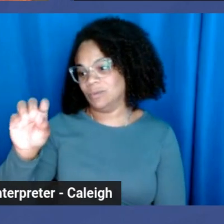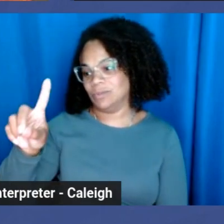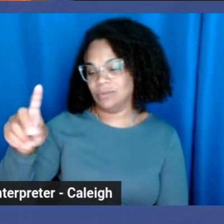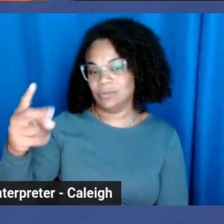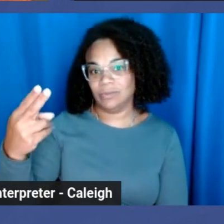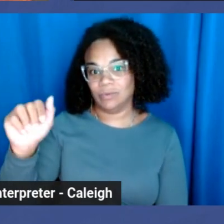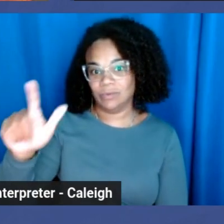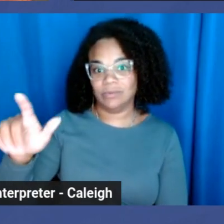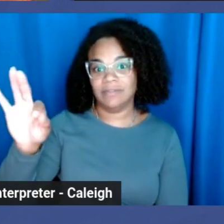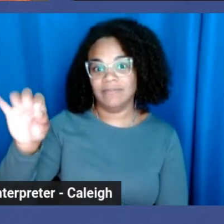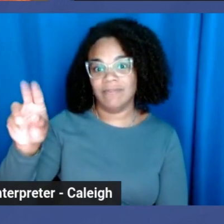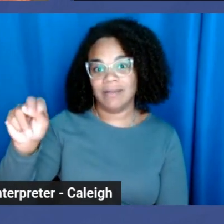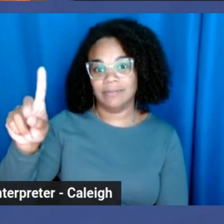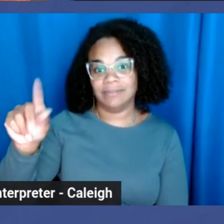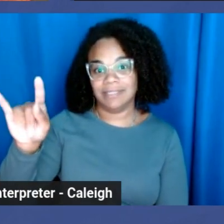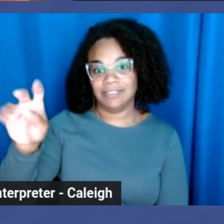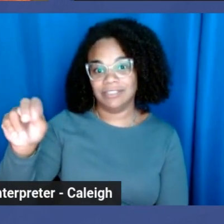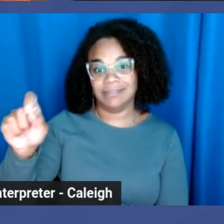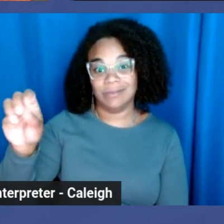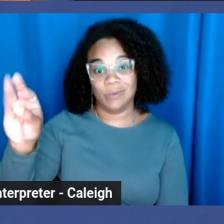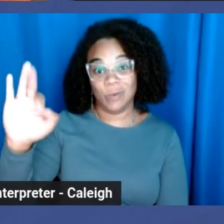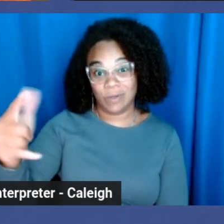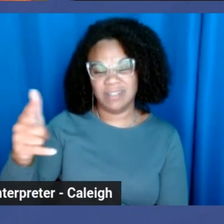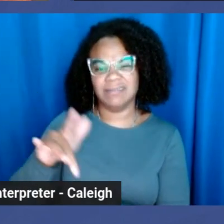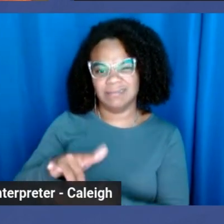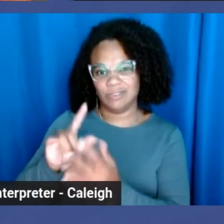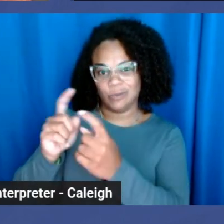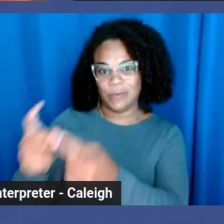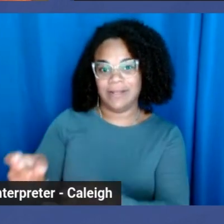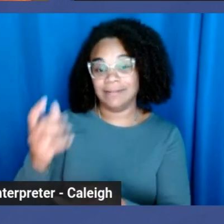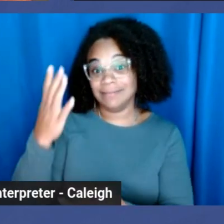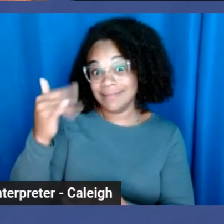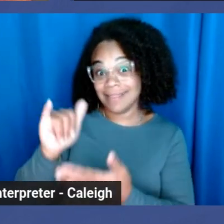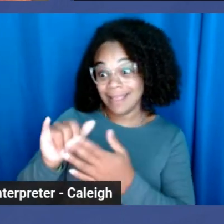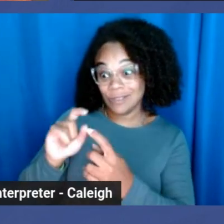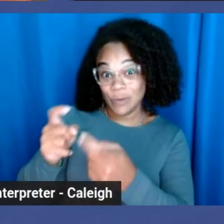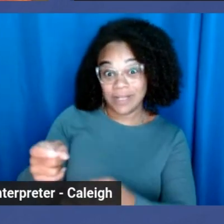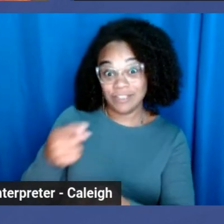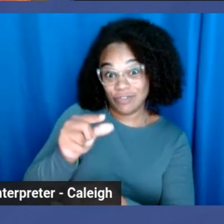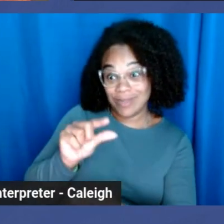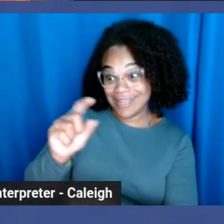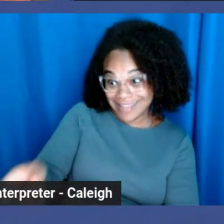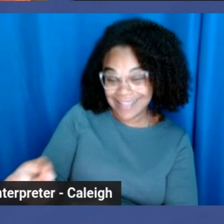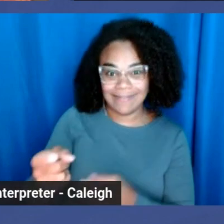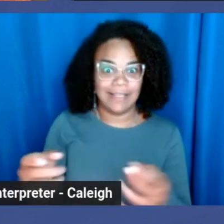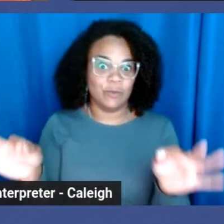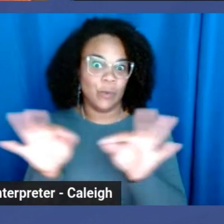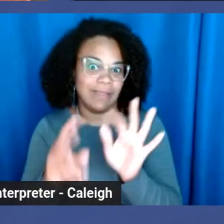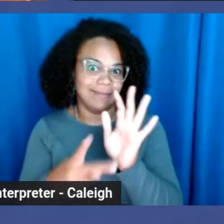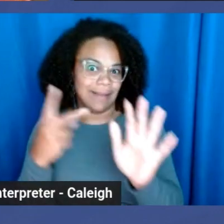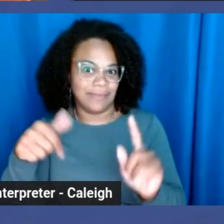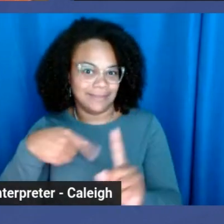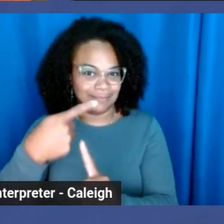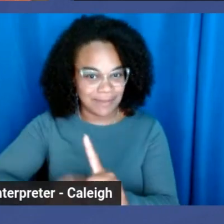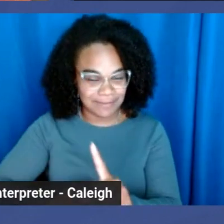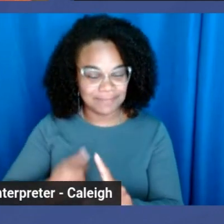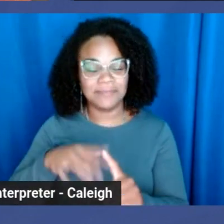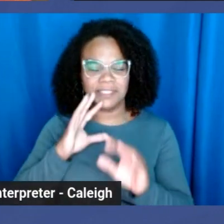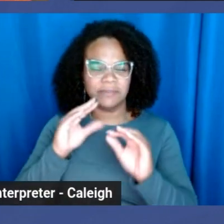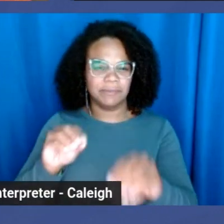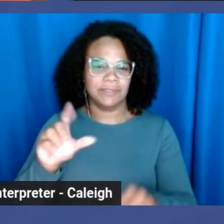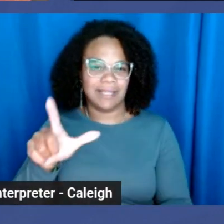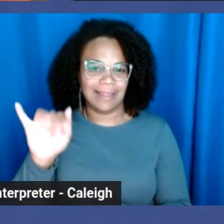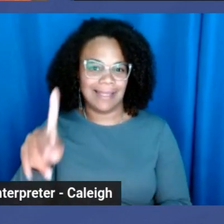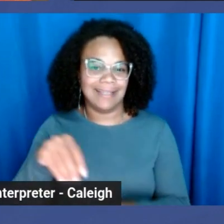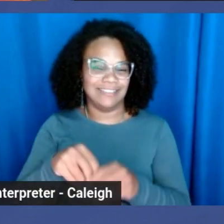woodhullfoundation.org/donate and make a donation, because that donation is worth double this month. So I will also put that link in the chat for